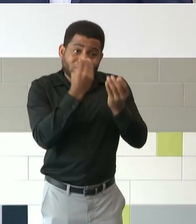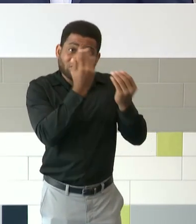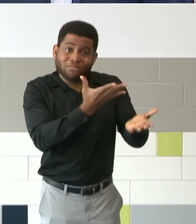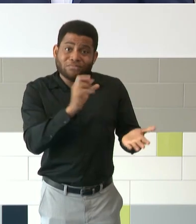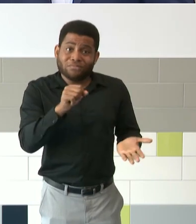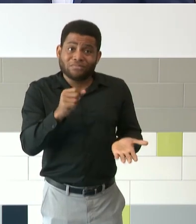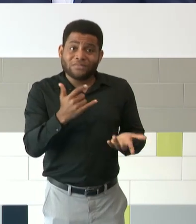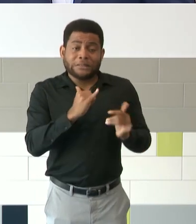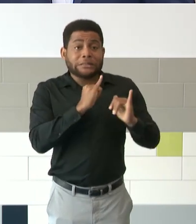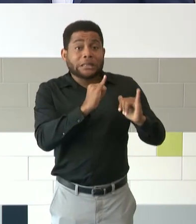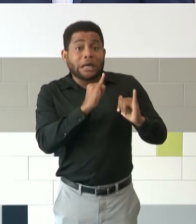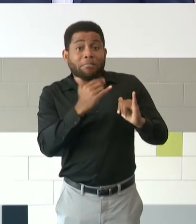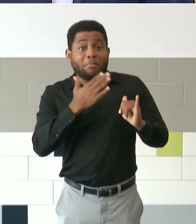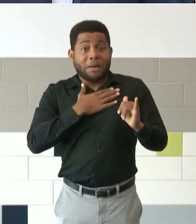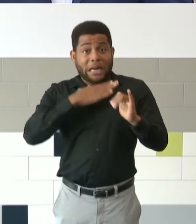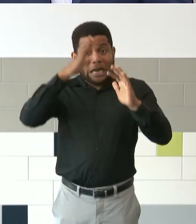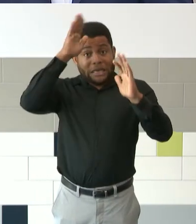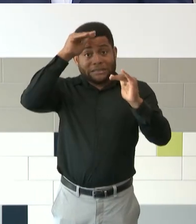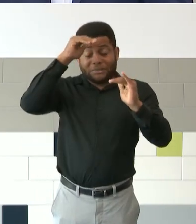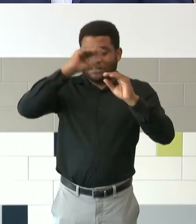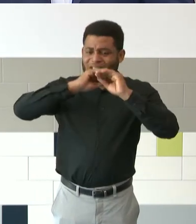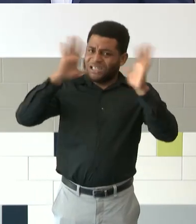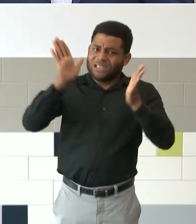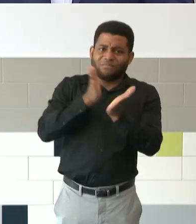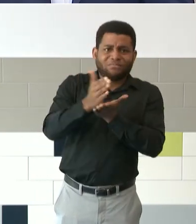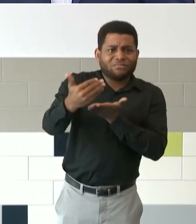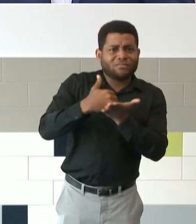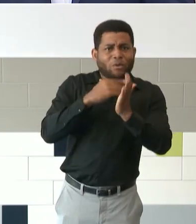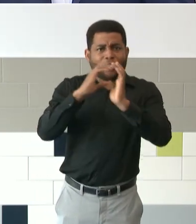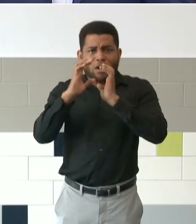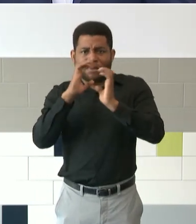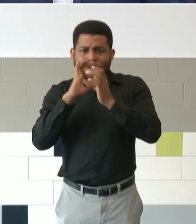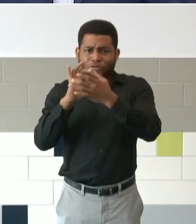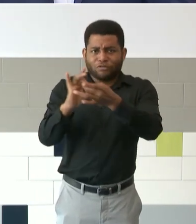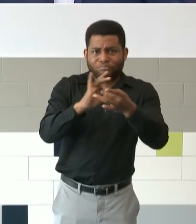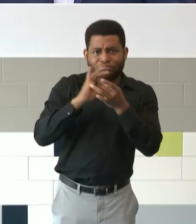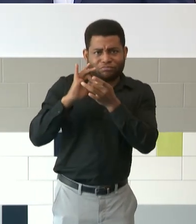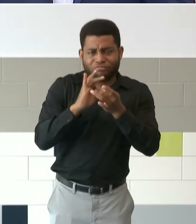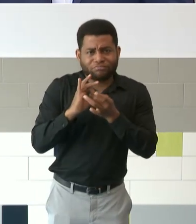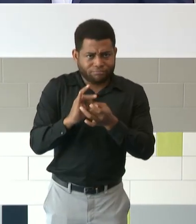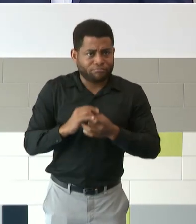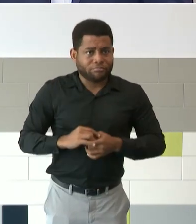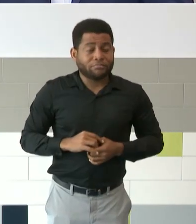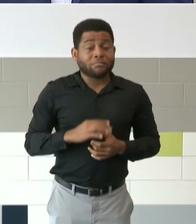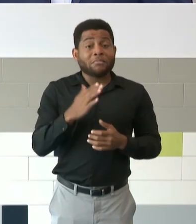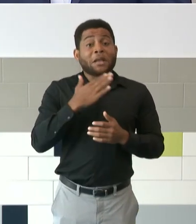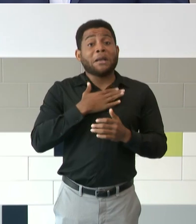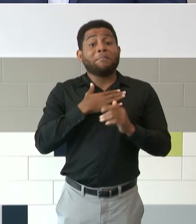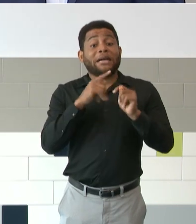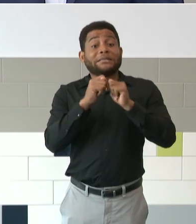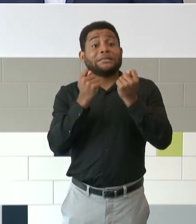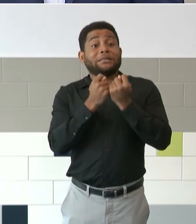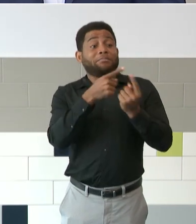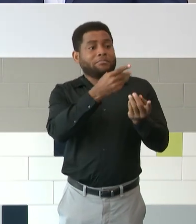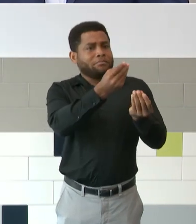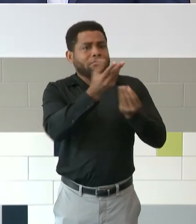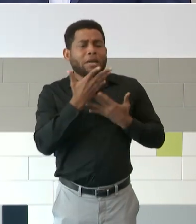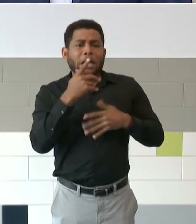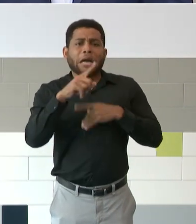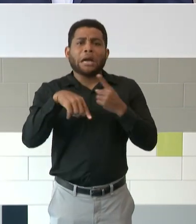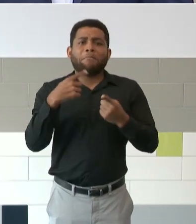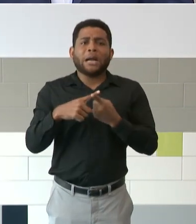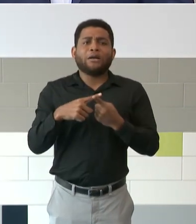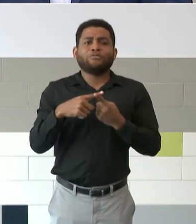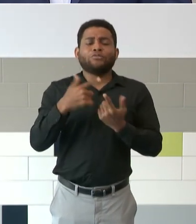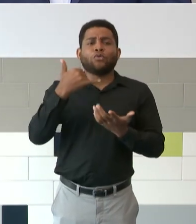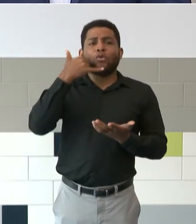expectation as well. And so I have been briefed by my team about the disruptions of the last